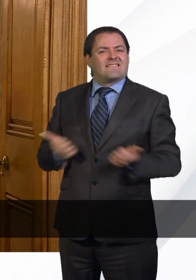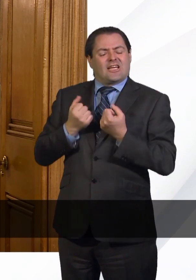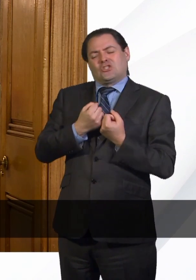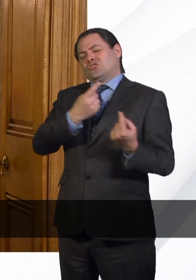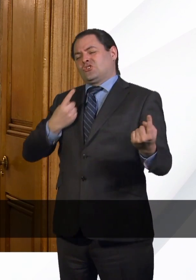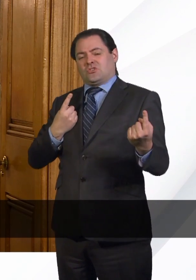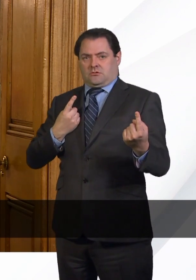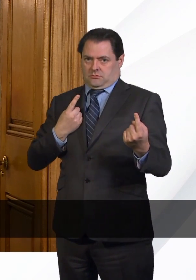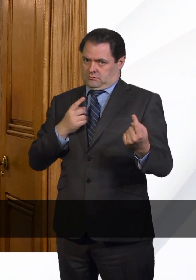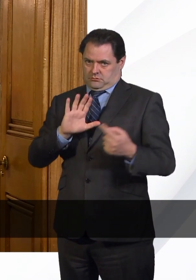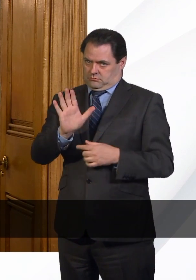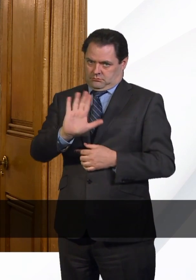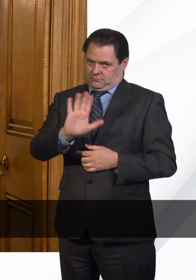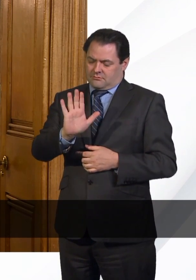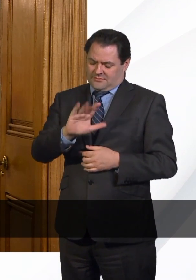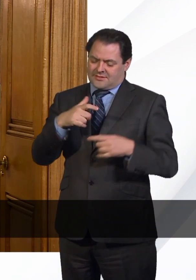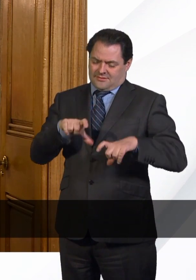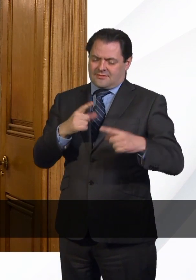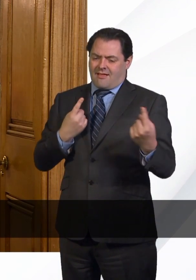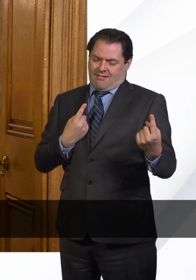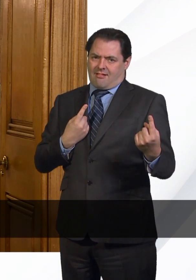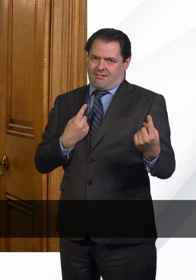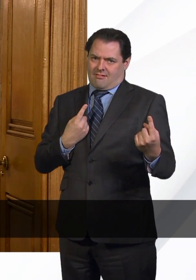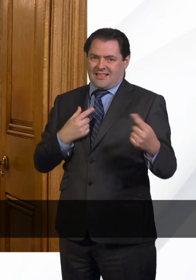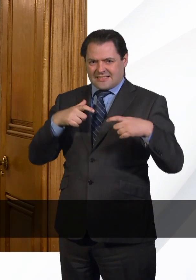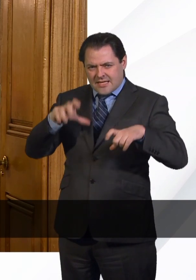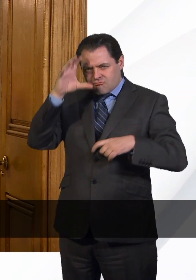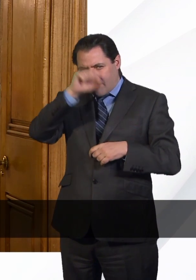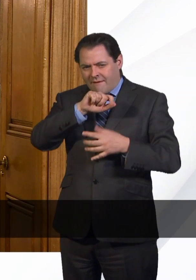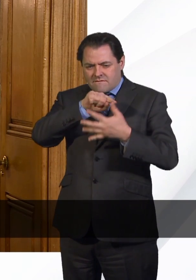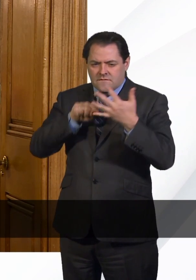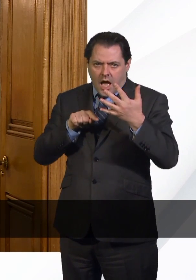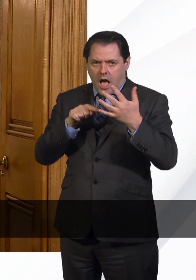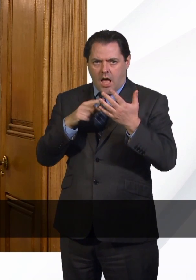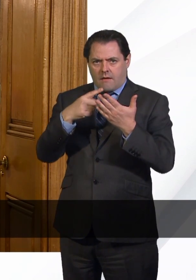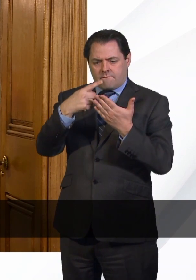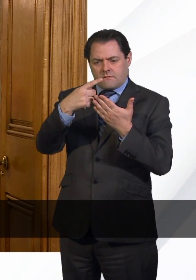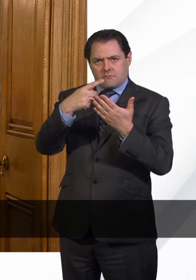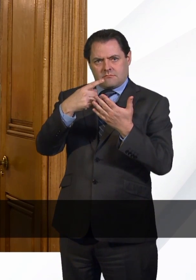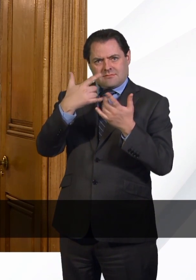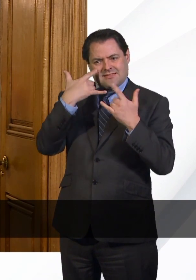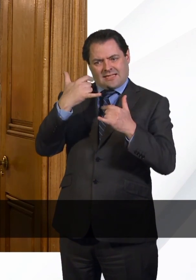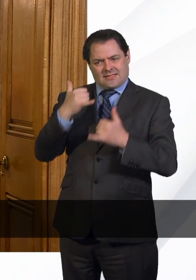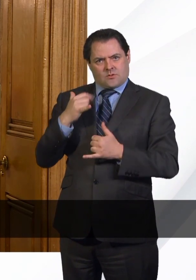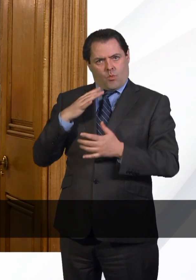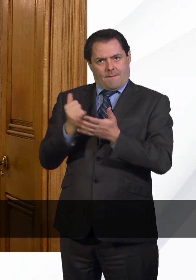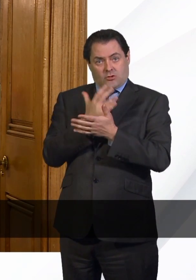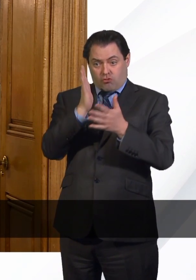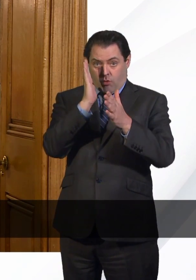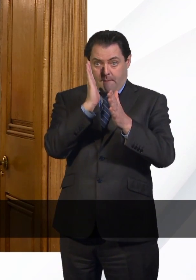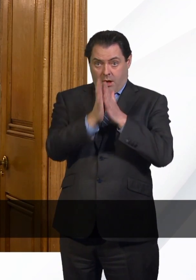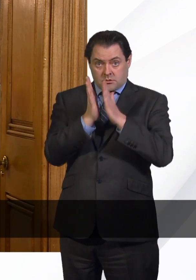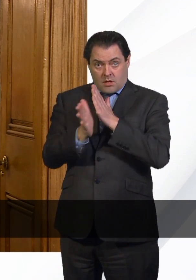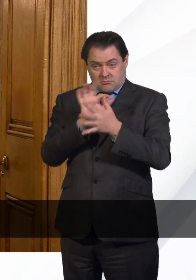social distancing rules once our 5 tests are met. So I'll end with the instruction that we all know.